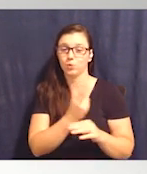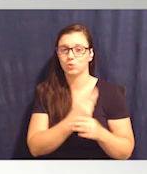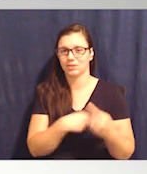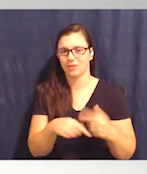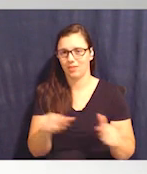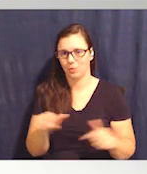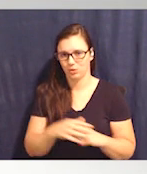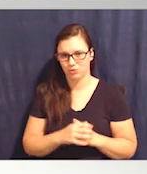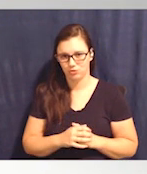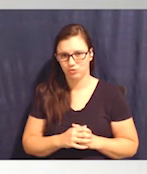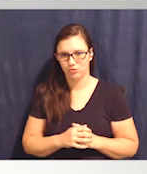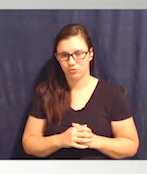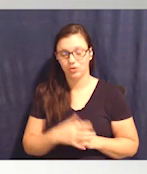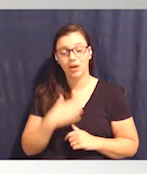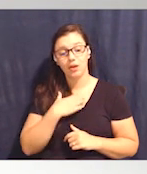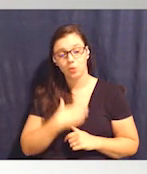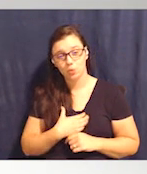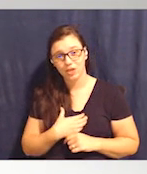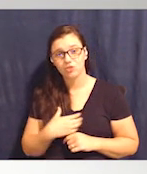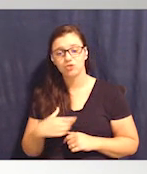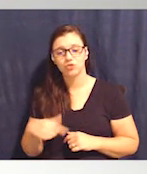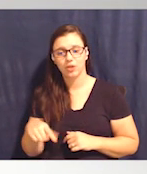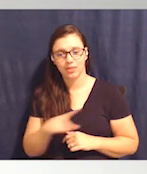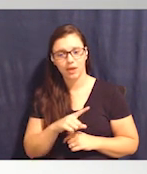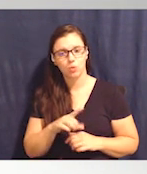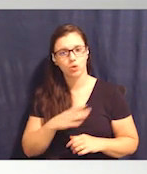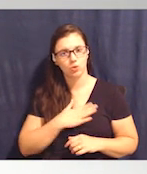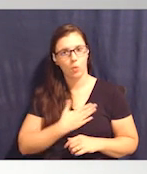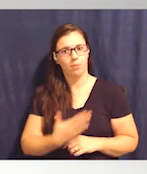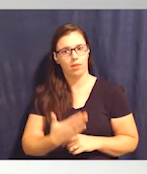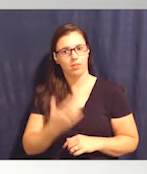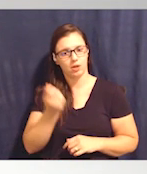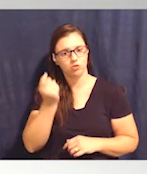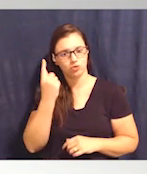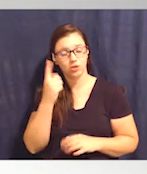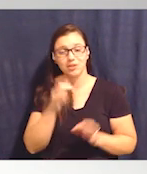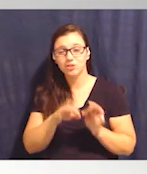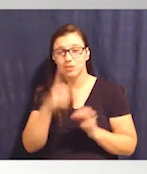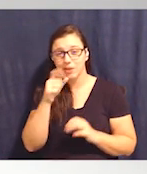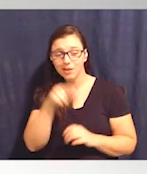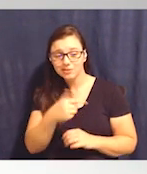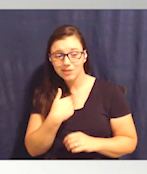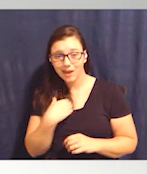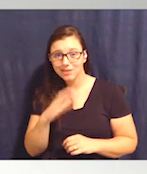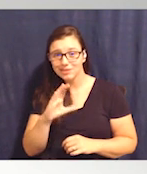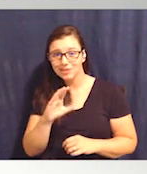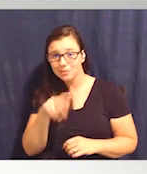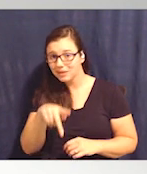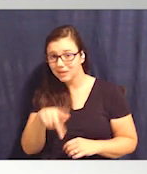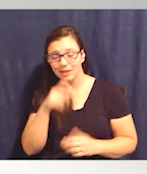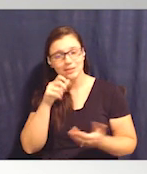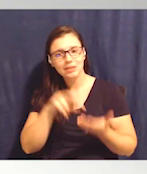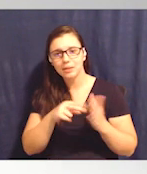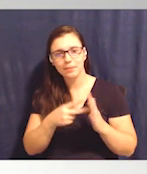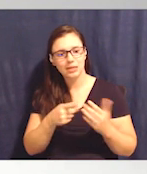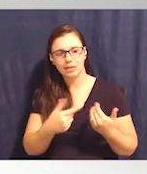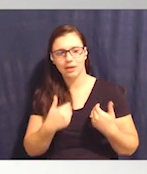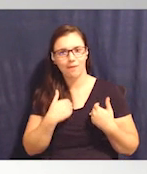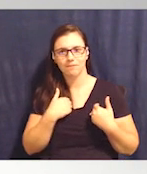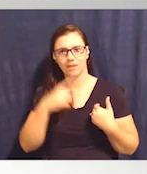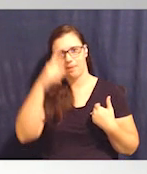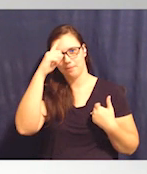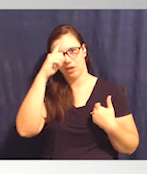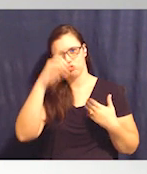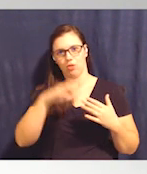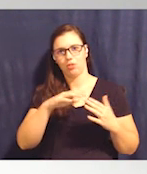wish they were open and understood that just because he has CP doesn't mean he has a mental deficiency. That's something